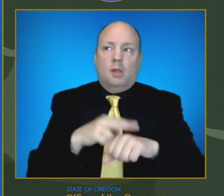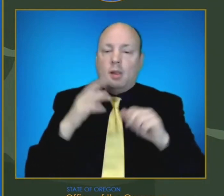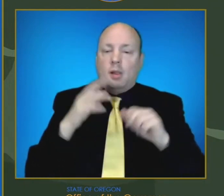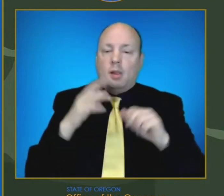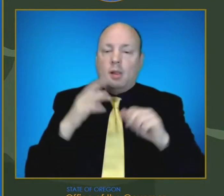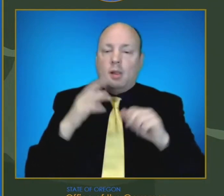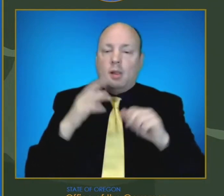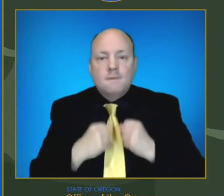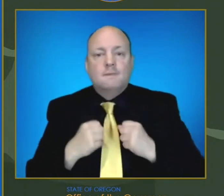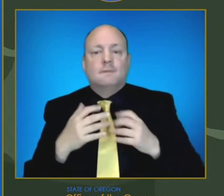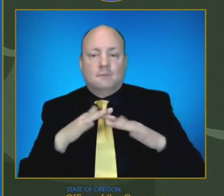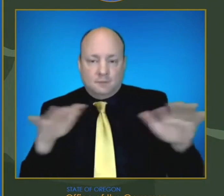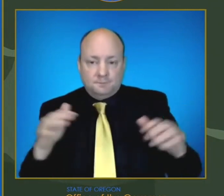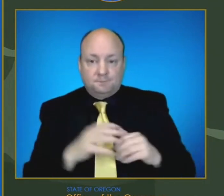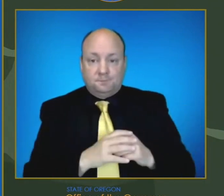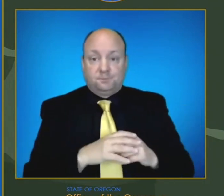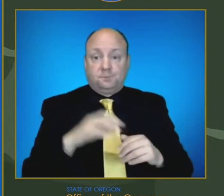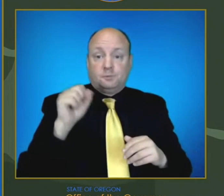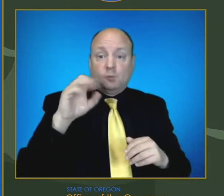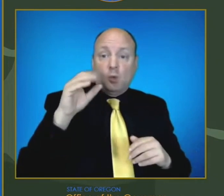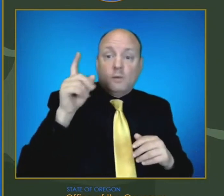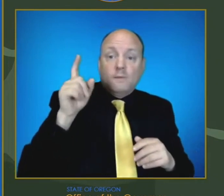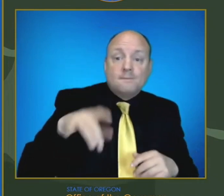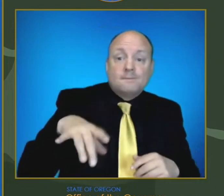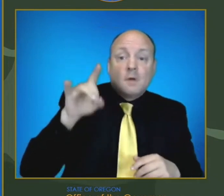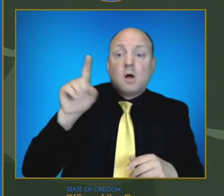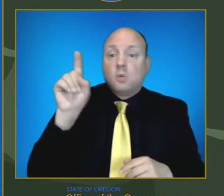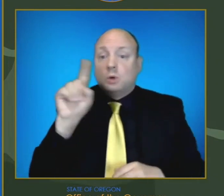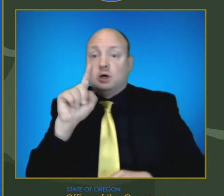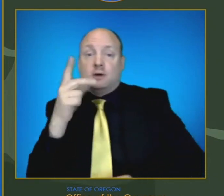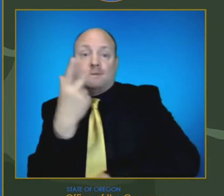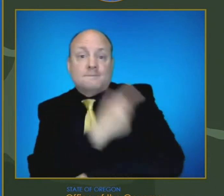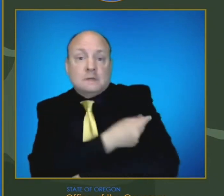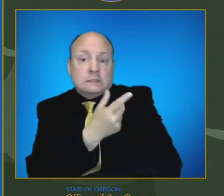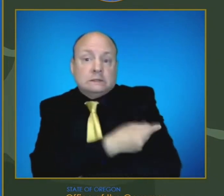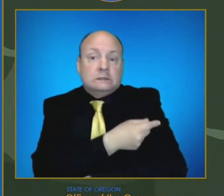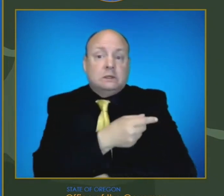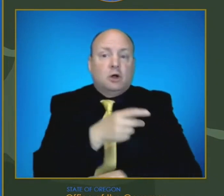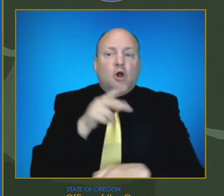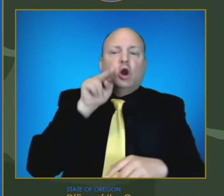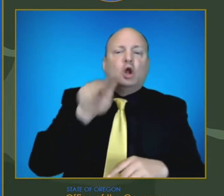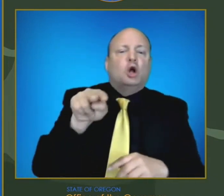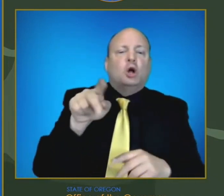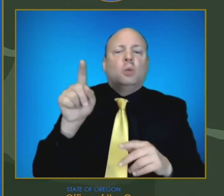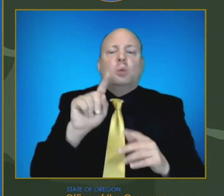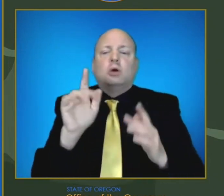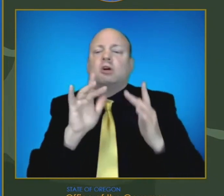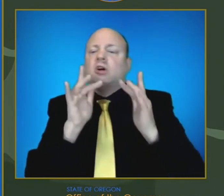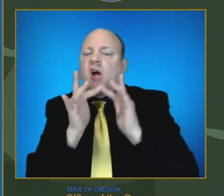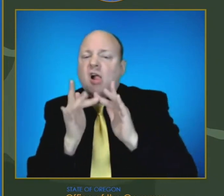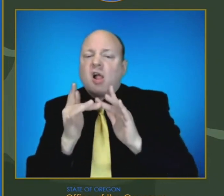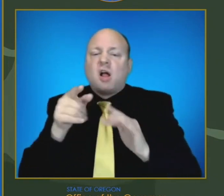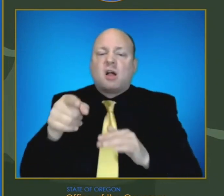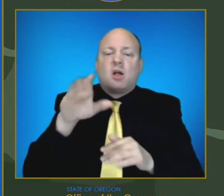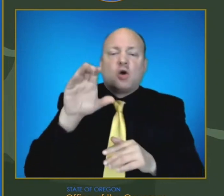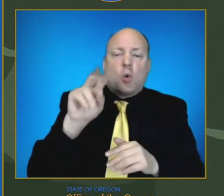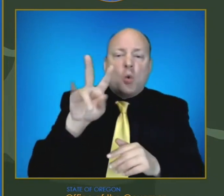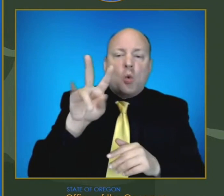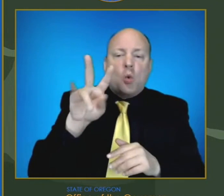to get a vaccine or get answers to your questions, go to covidvaccine.oregon.gov and make your plan to get